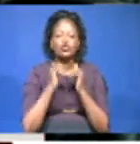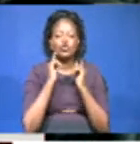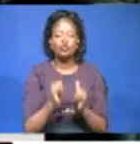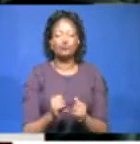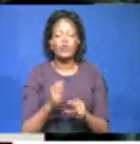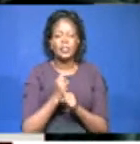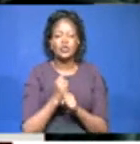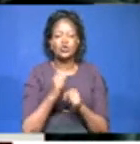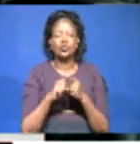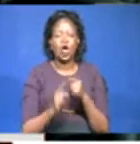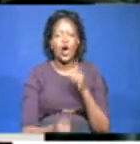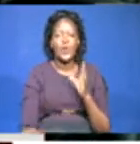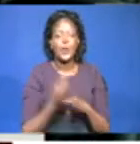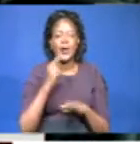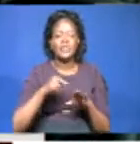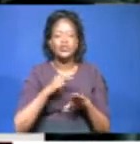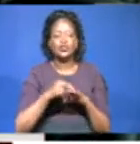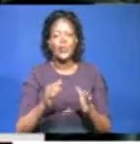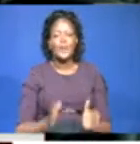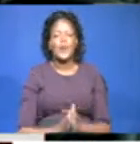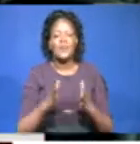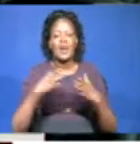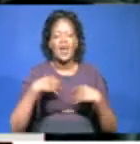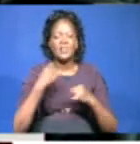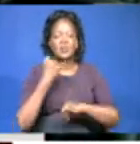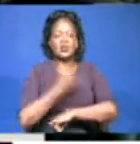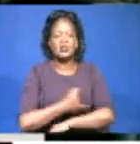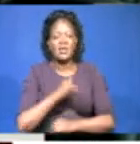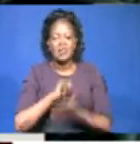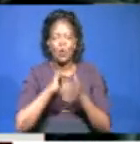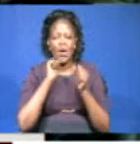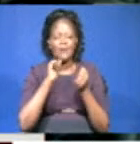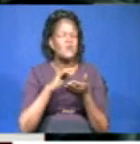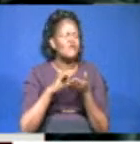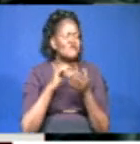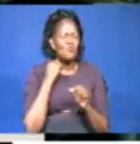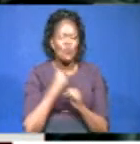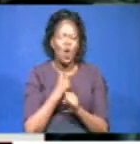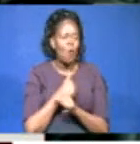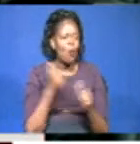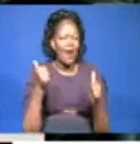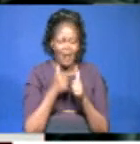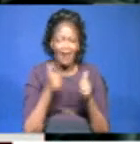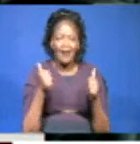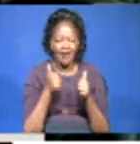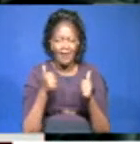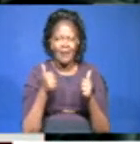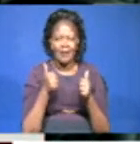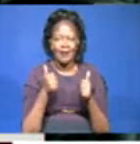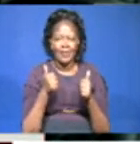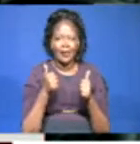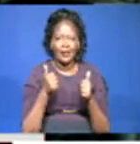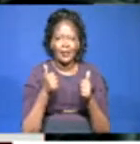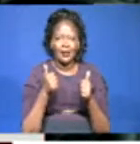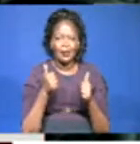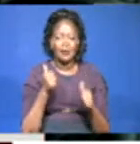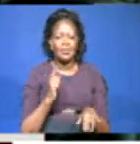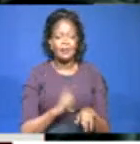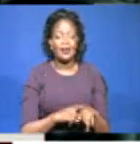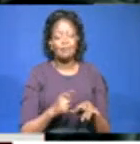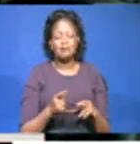the National Public Health Institutes, so that we can be more efficient in handling diseases that come to